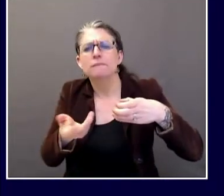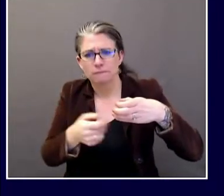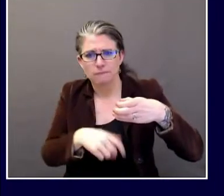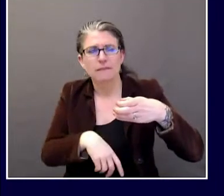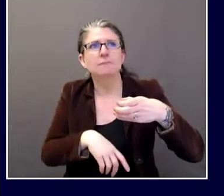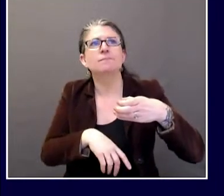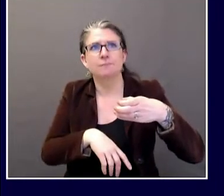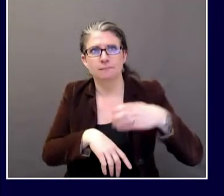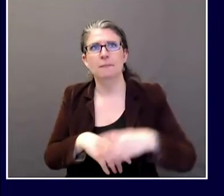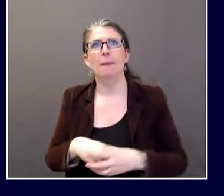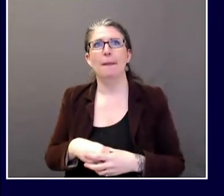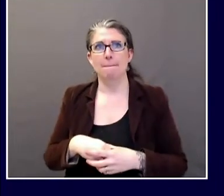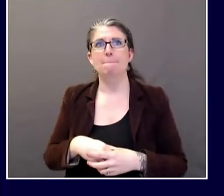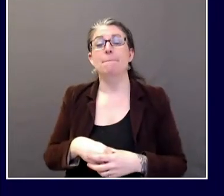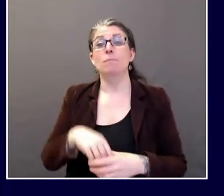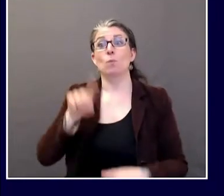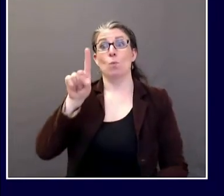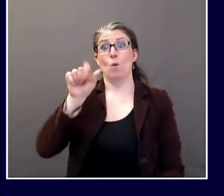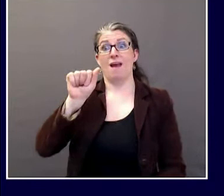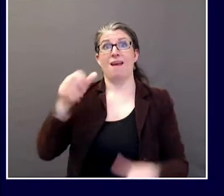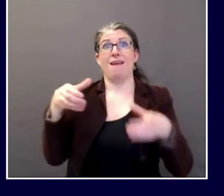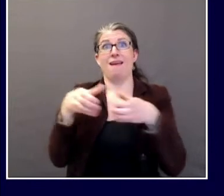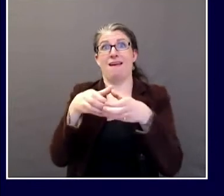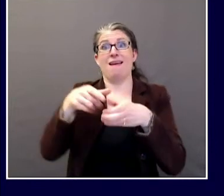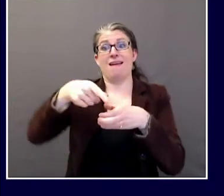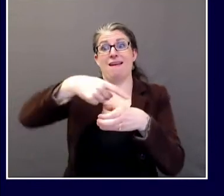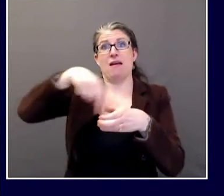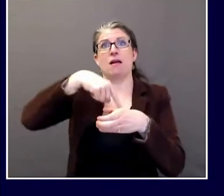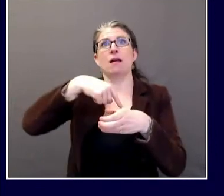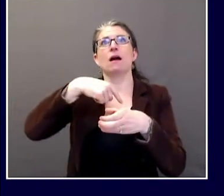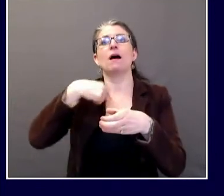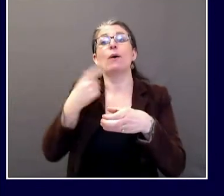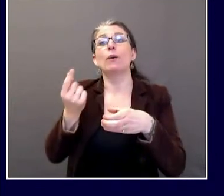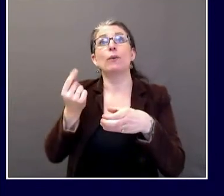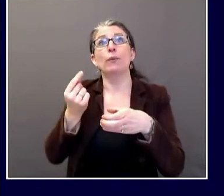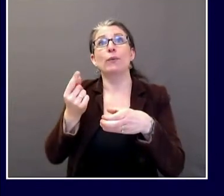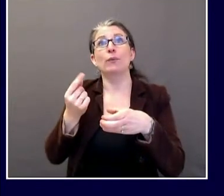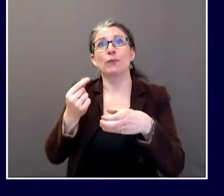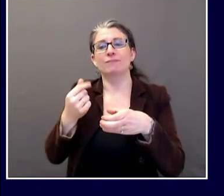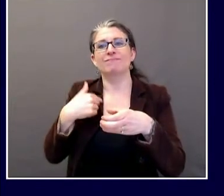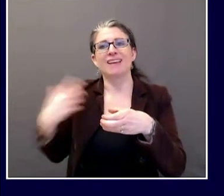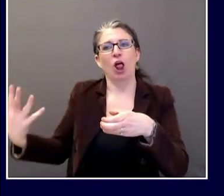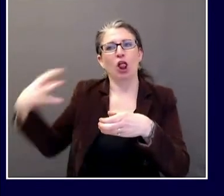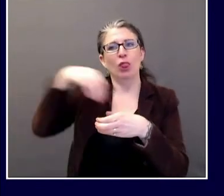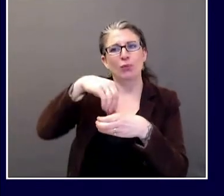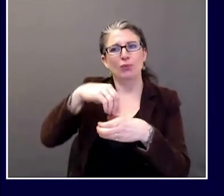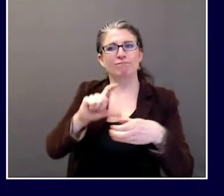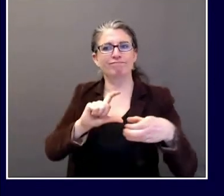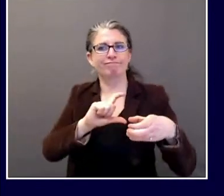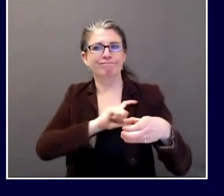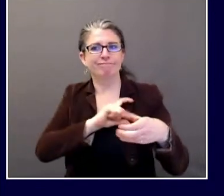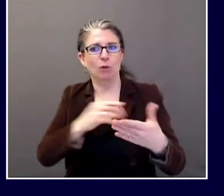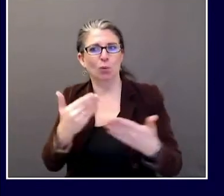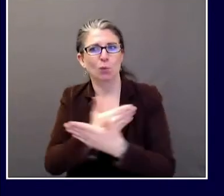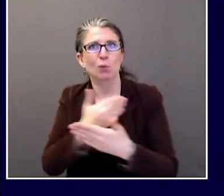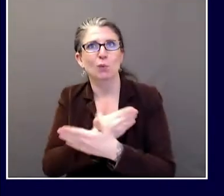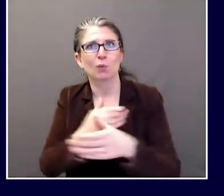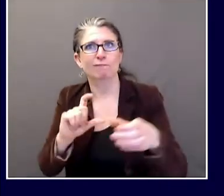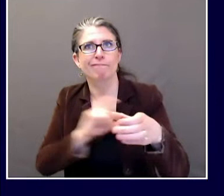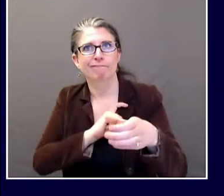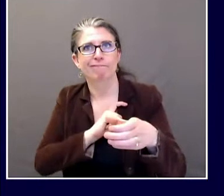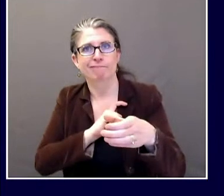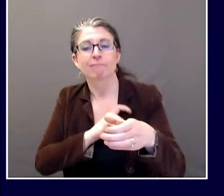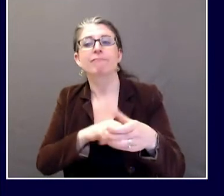for the statewide COVID response, for example, folks who might be making swabs, that number of total